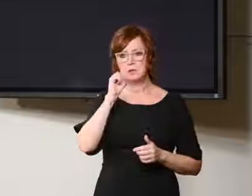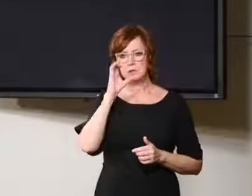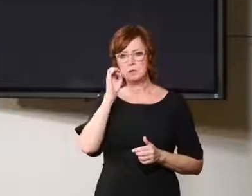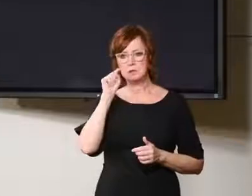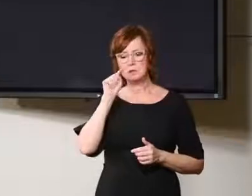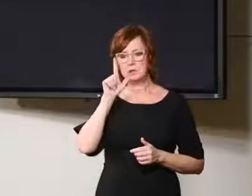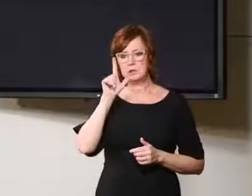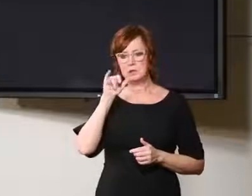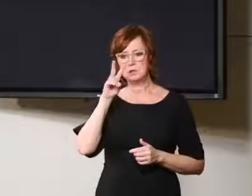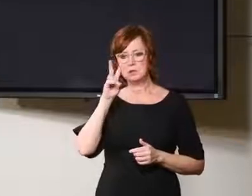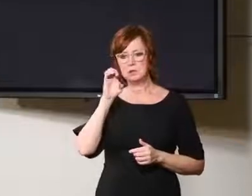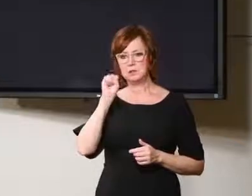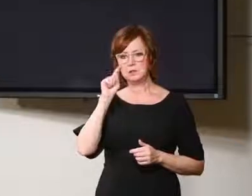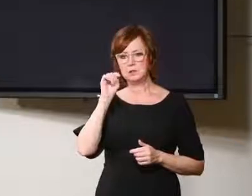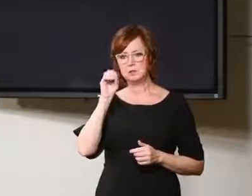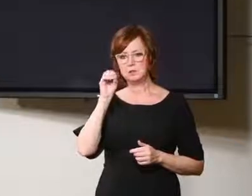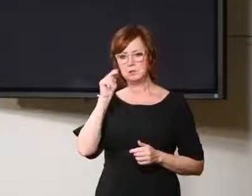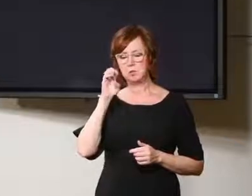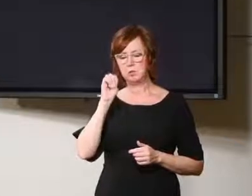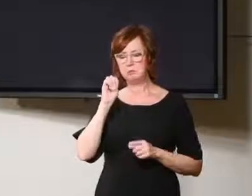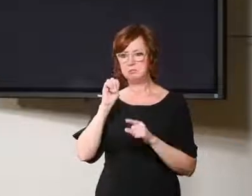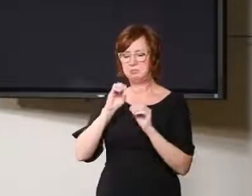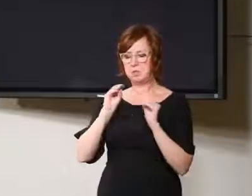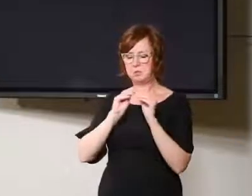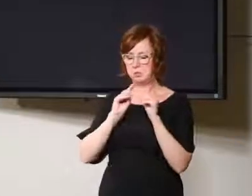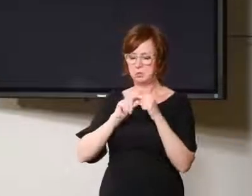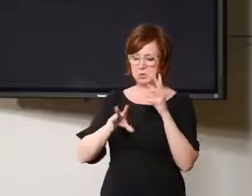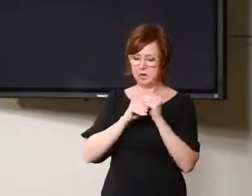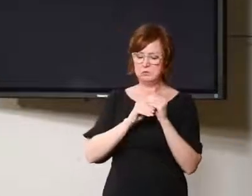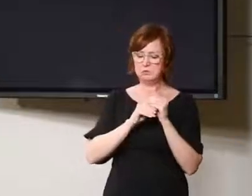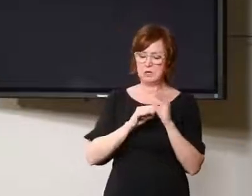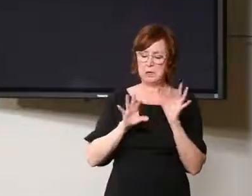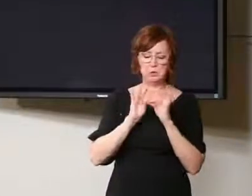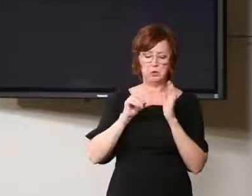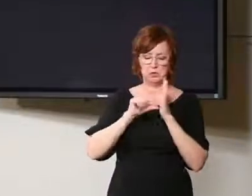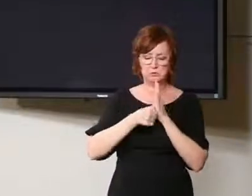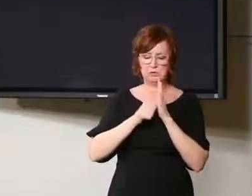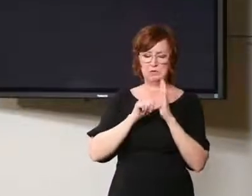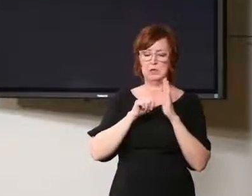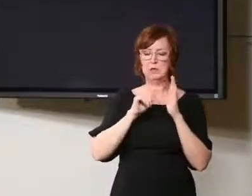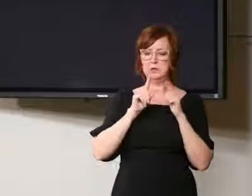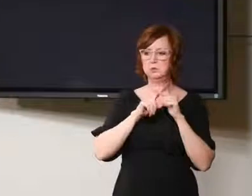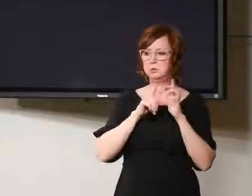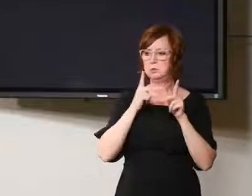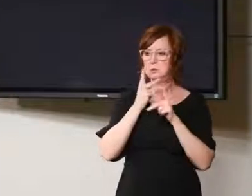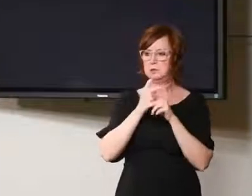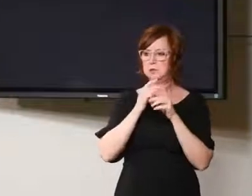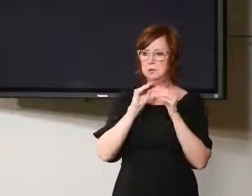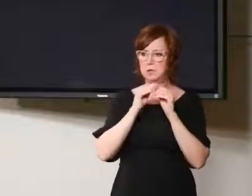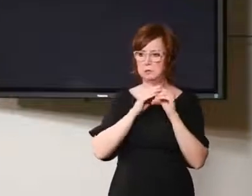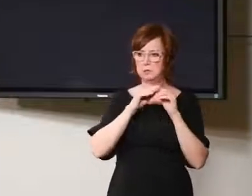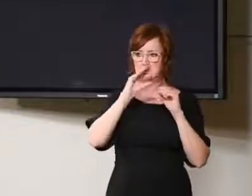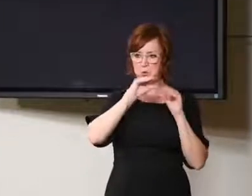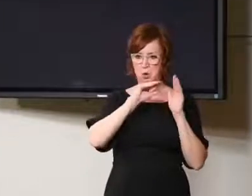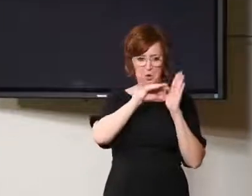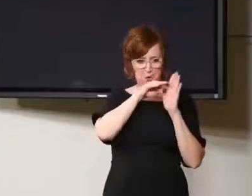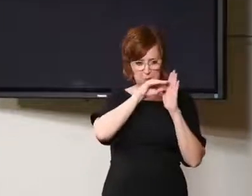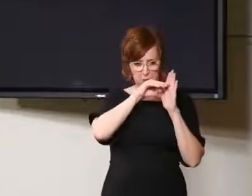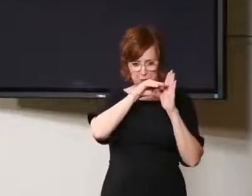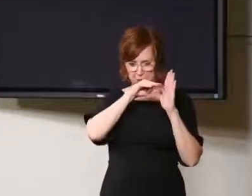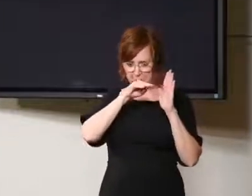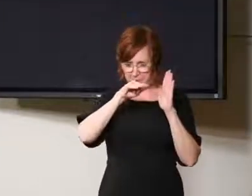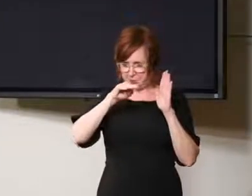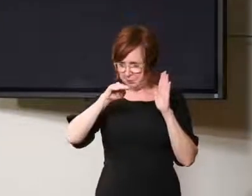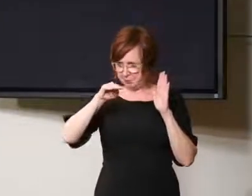I don't have much to add other than what's already been said around the flattening of the curve and the length of time that we're going to be administering